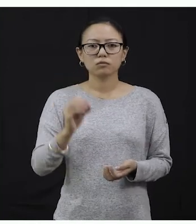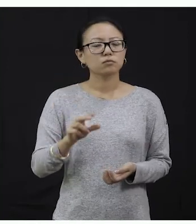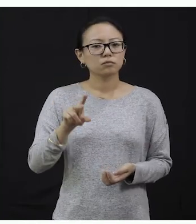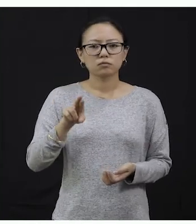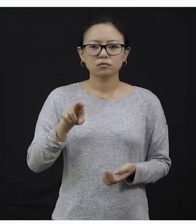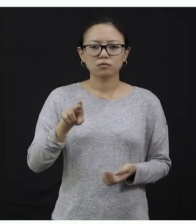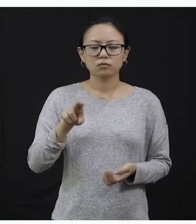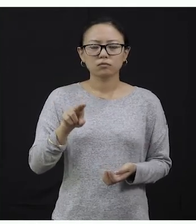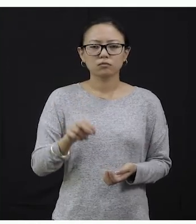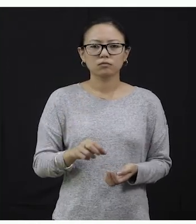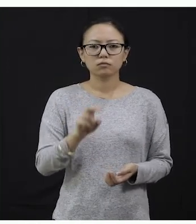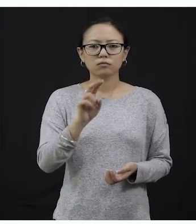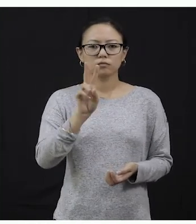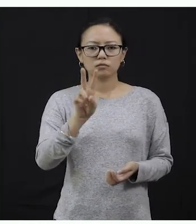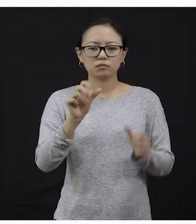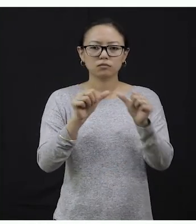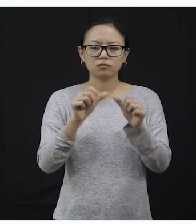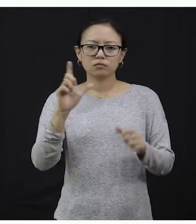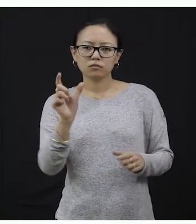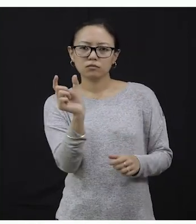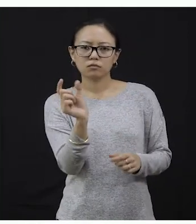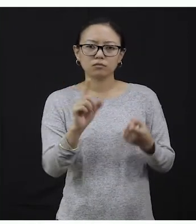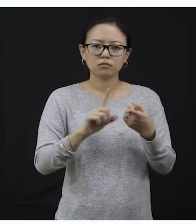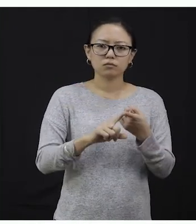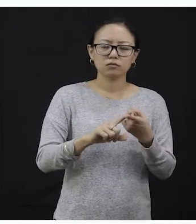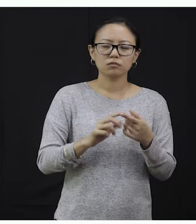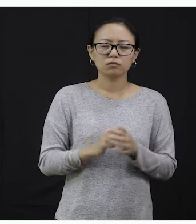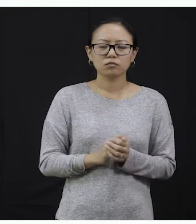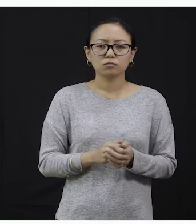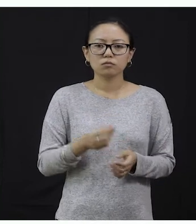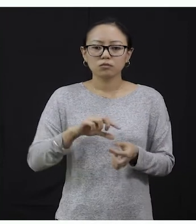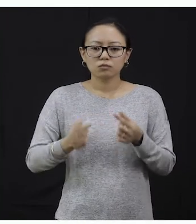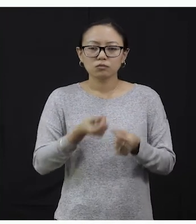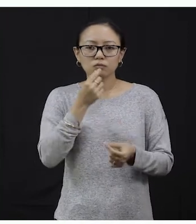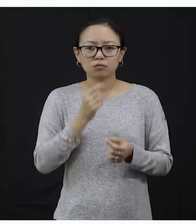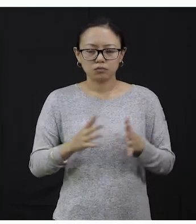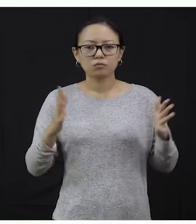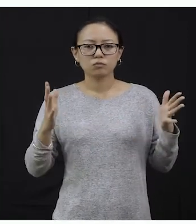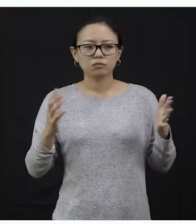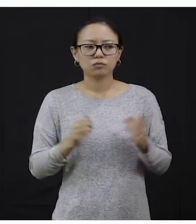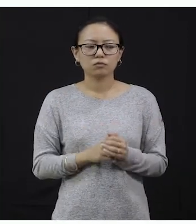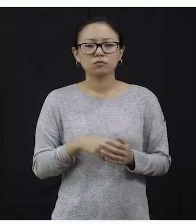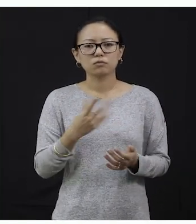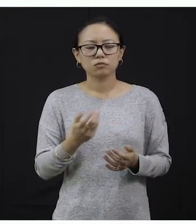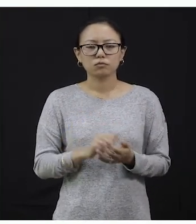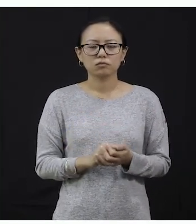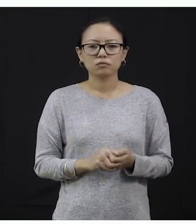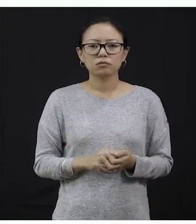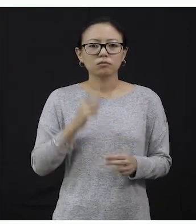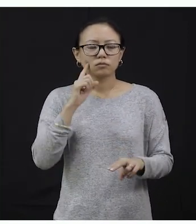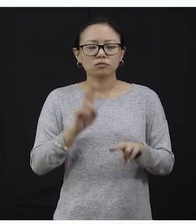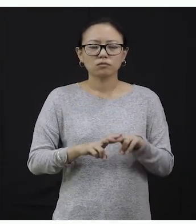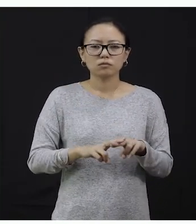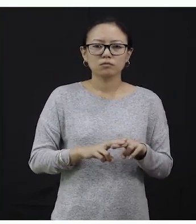The value increases, so you are getting a bigger amount of sweets. So let's take another example, that is 100 rupees. If it